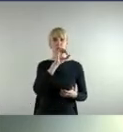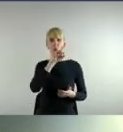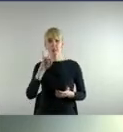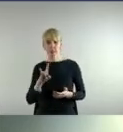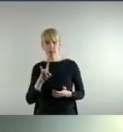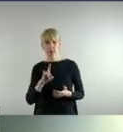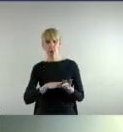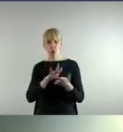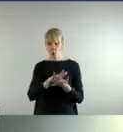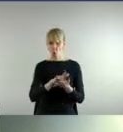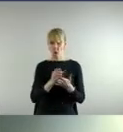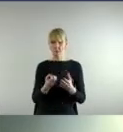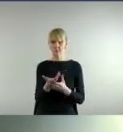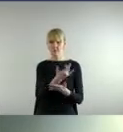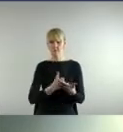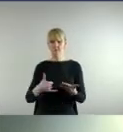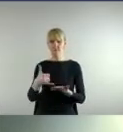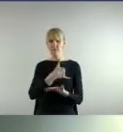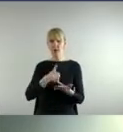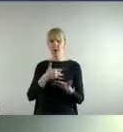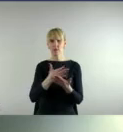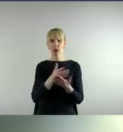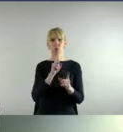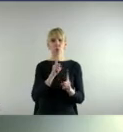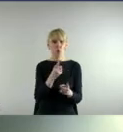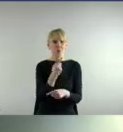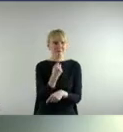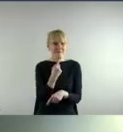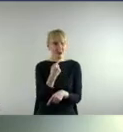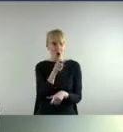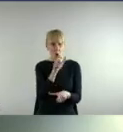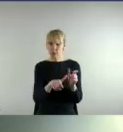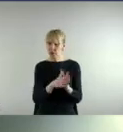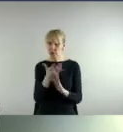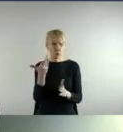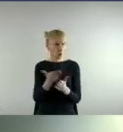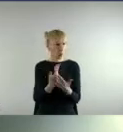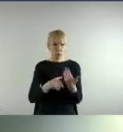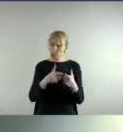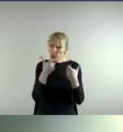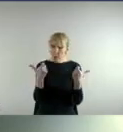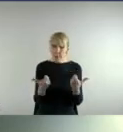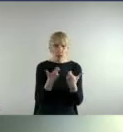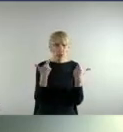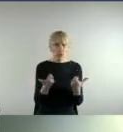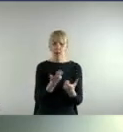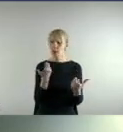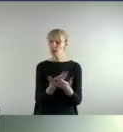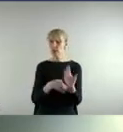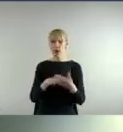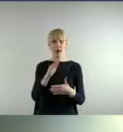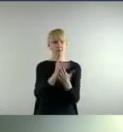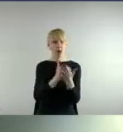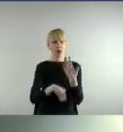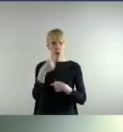very exposed to harsh weather, and they're often isolated due to their reliance on ferry connections. They have a